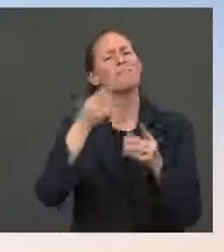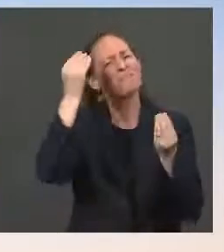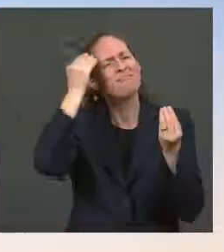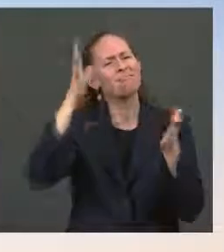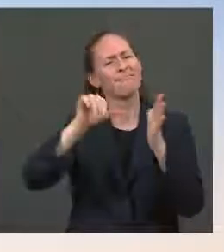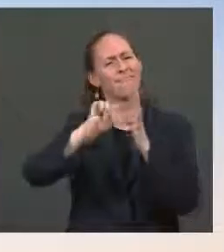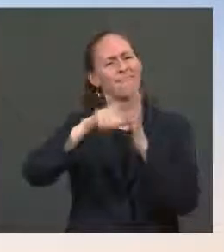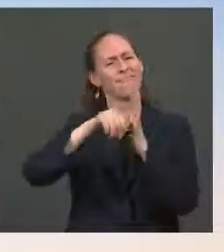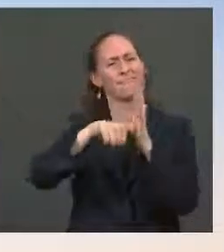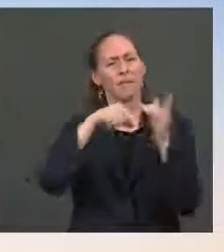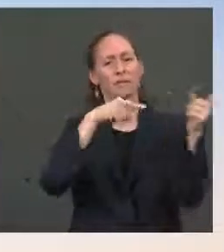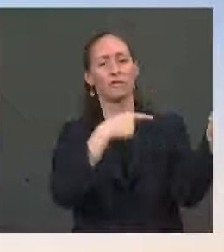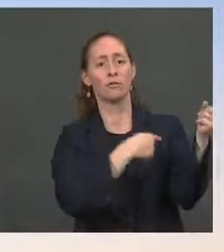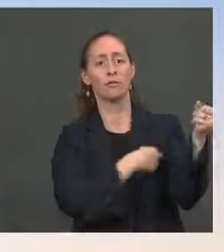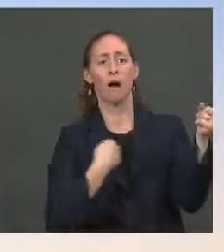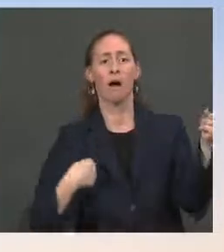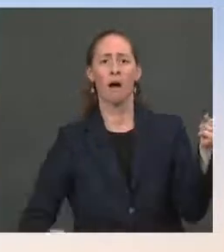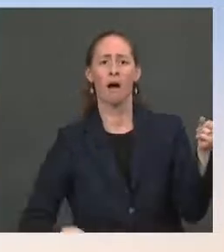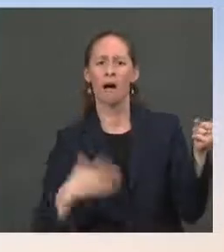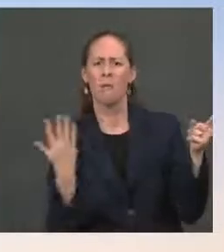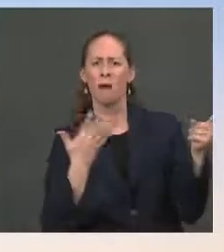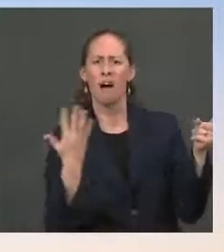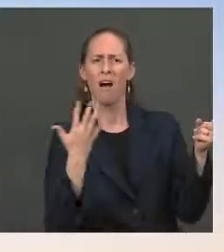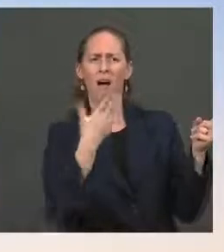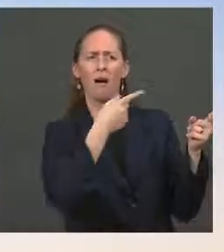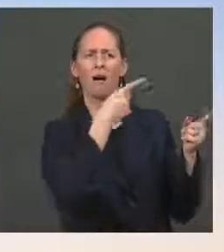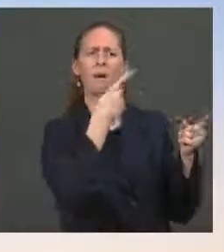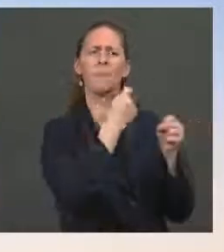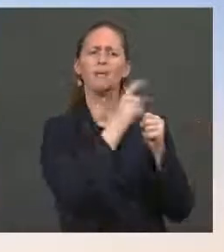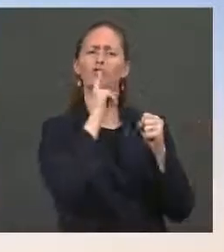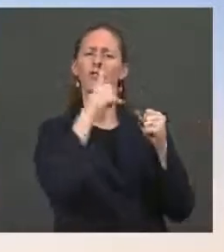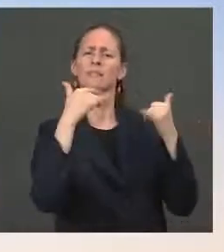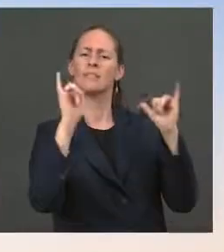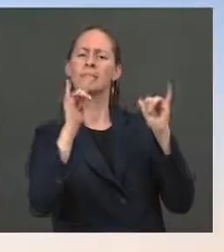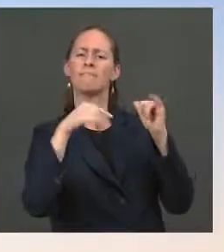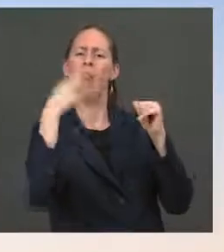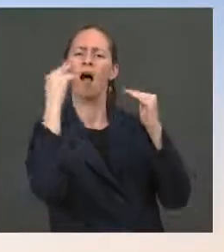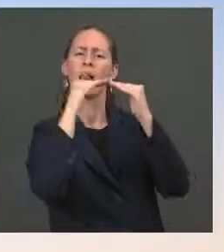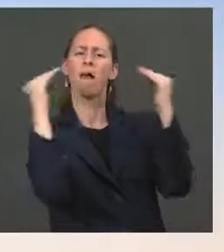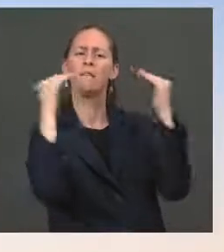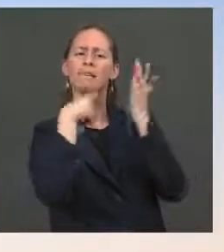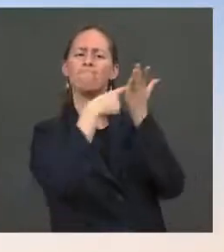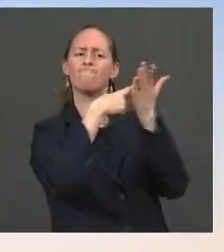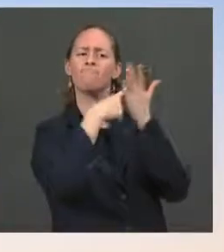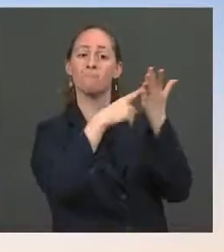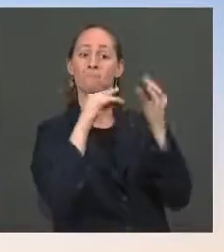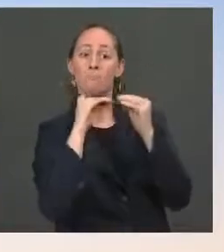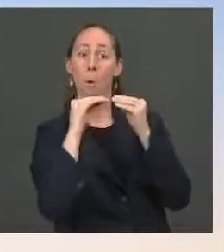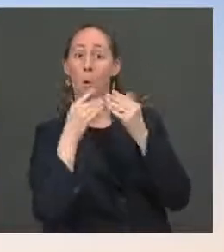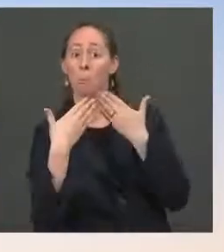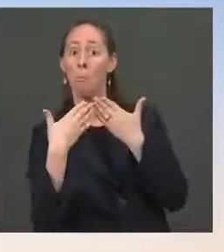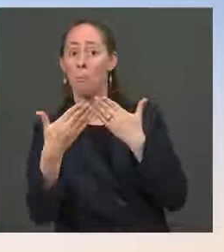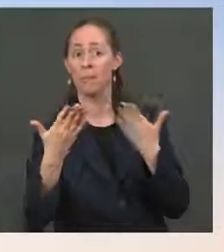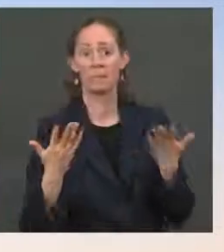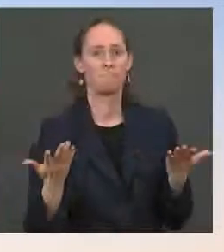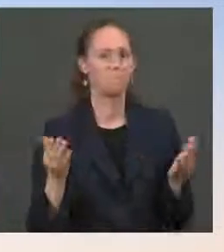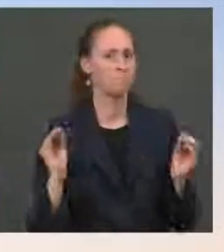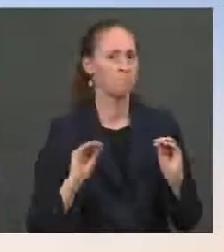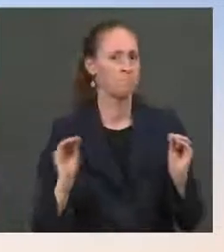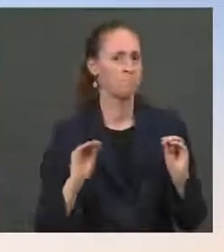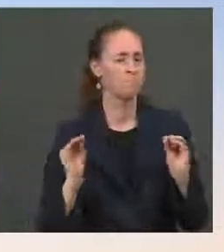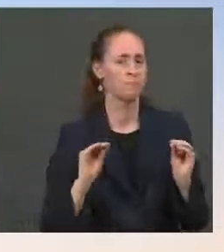strategy is to maintain high-level dialogue. So I don't have anything to preview for you at this point in terms of a meeting or